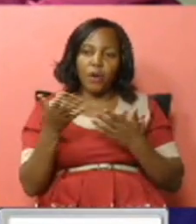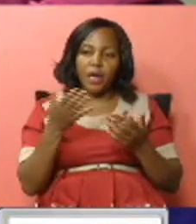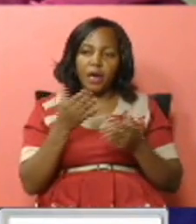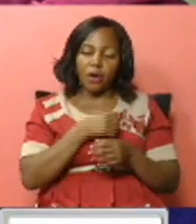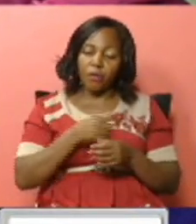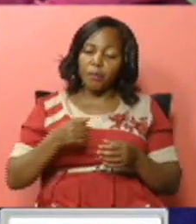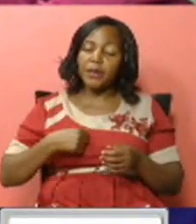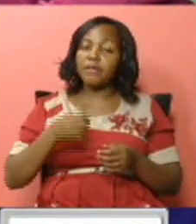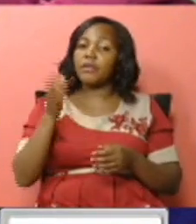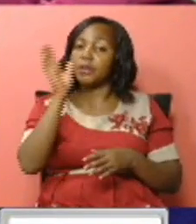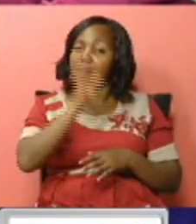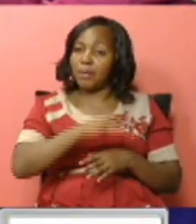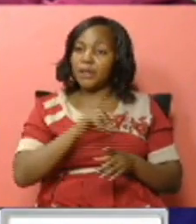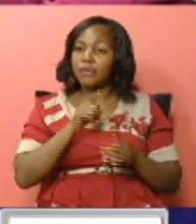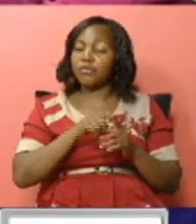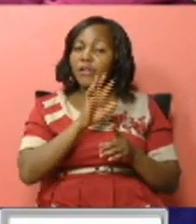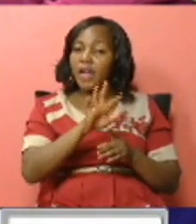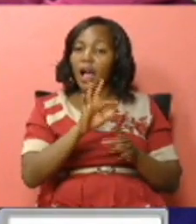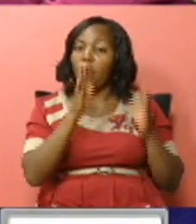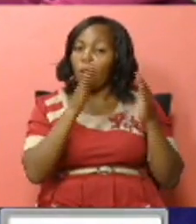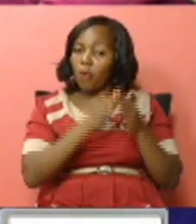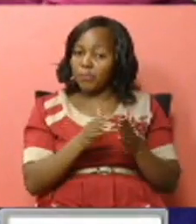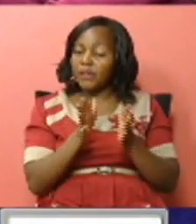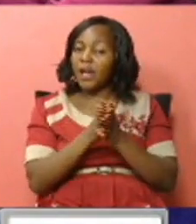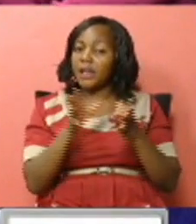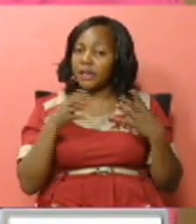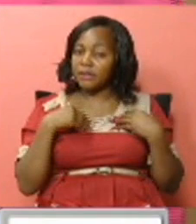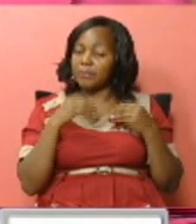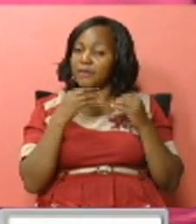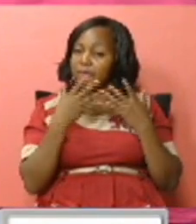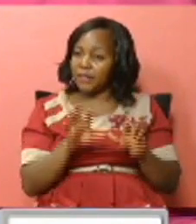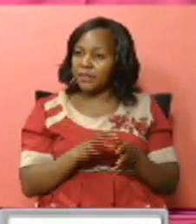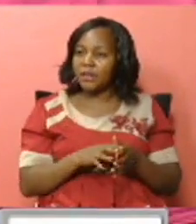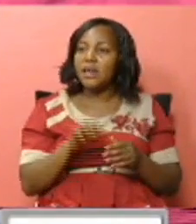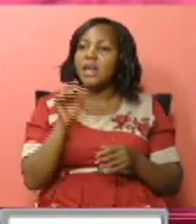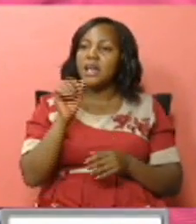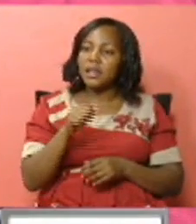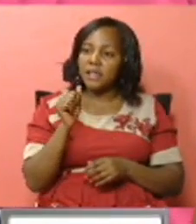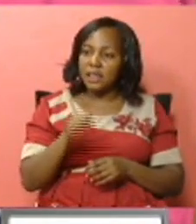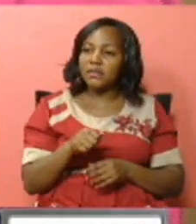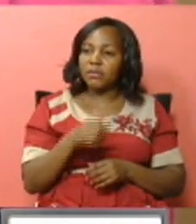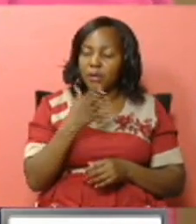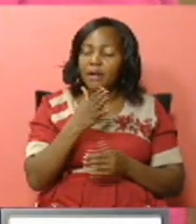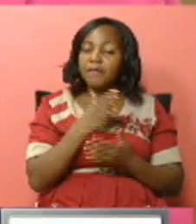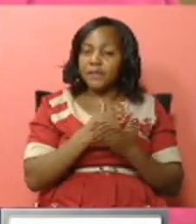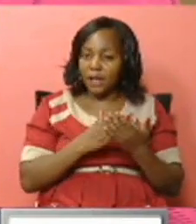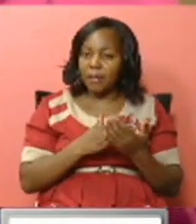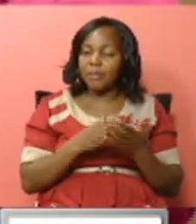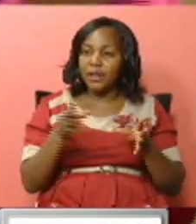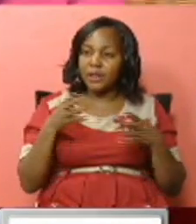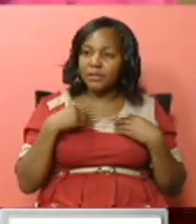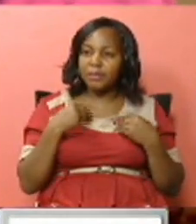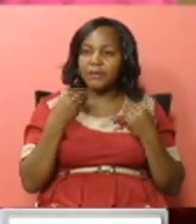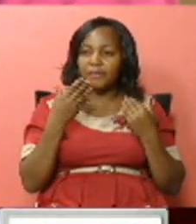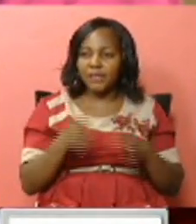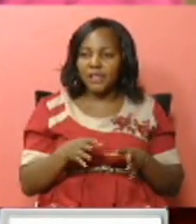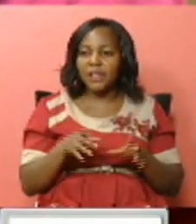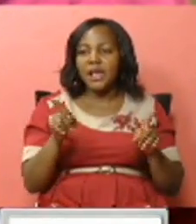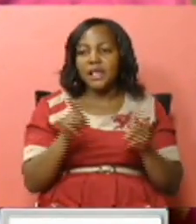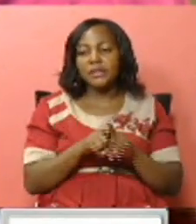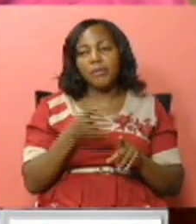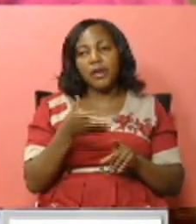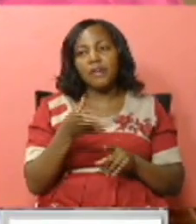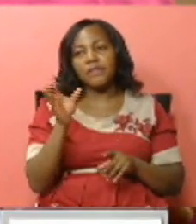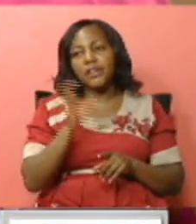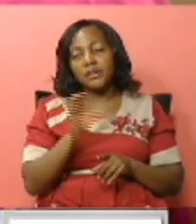to their villages and they've been accepted into their homes? Yes, yes, there have been cases where they've been accepted back. Yeah, and there have also been